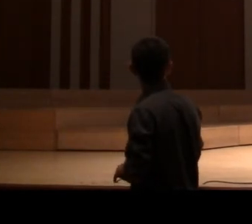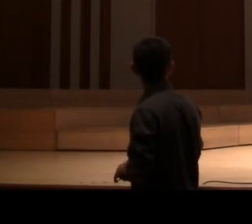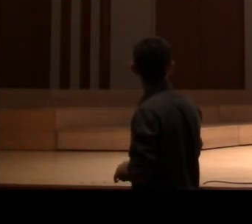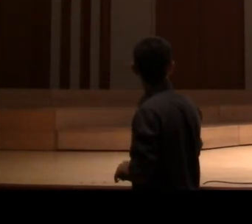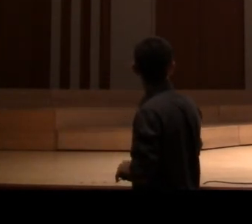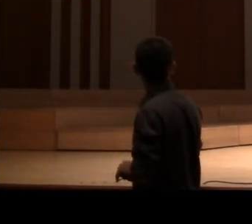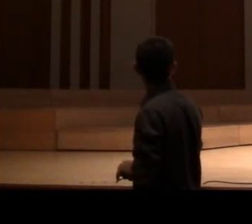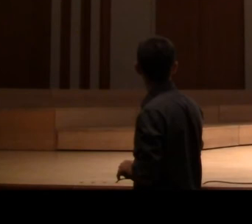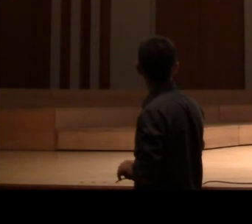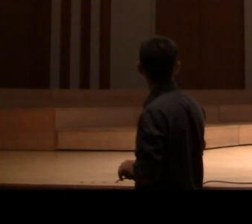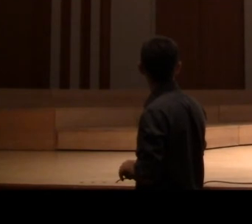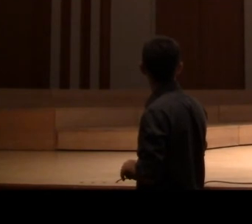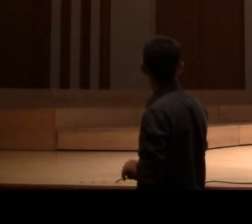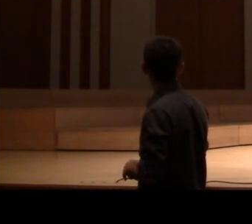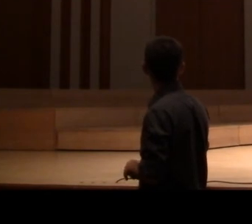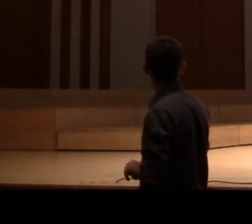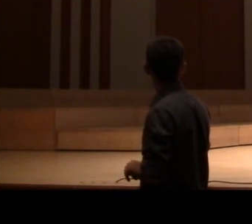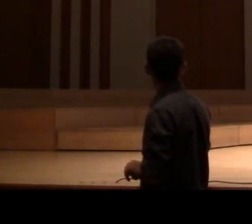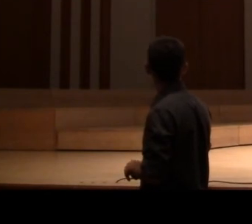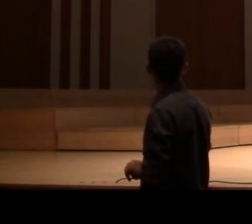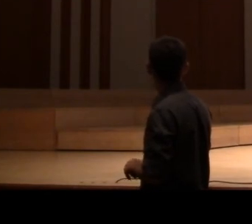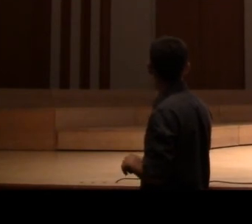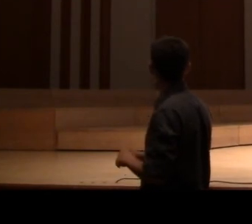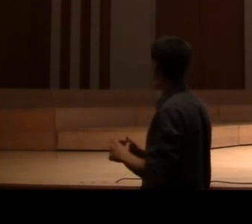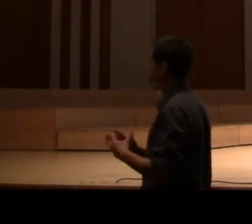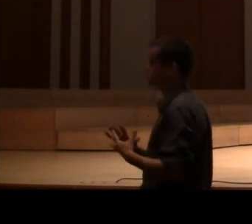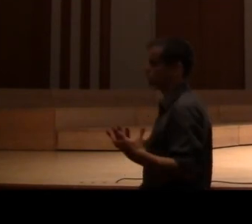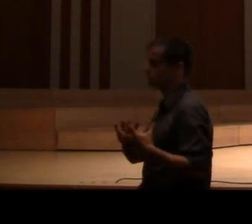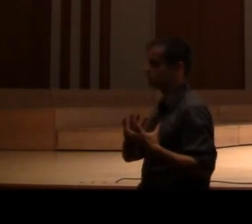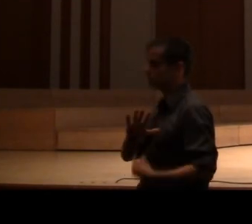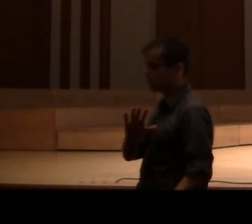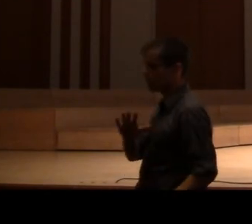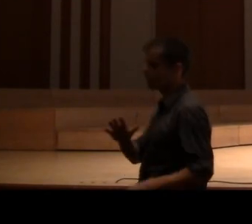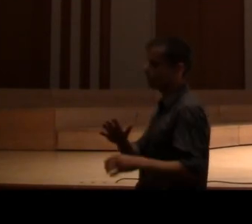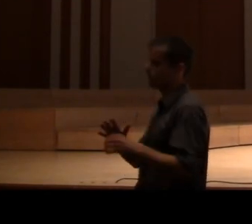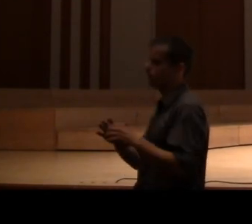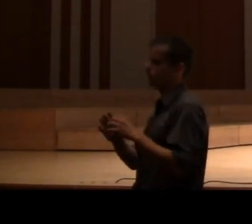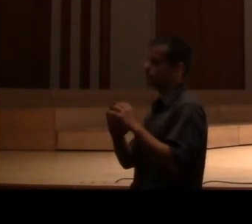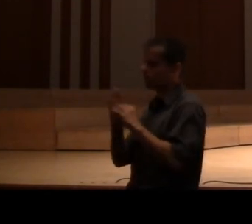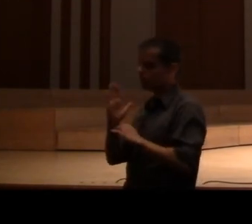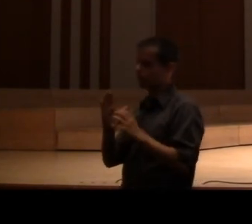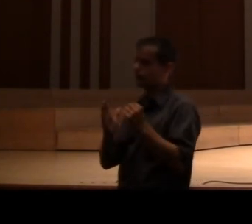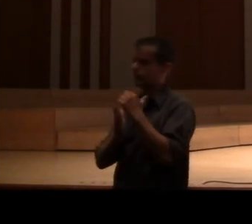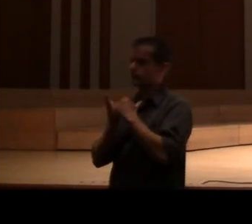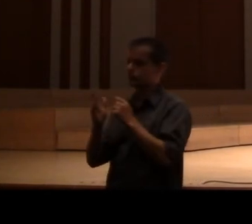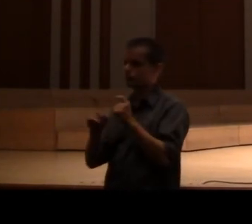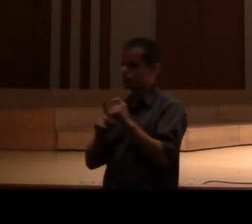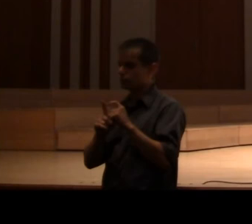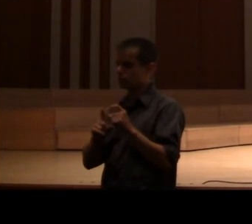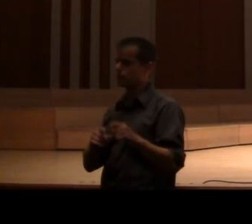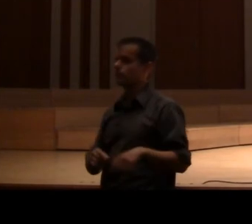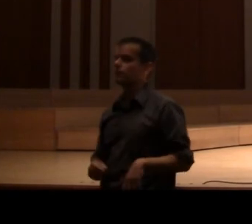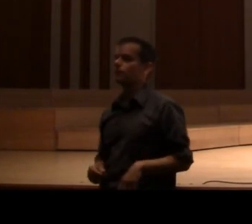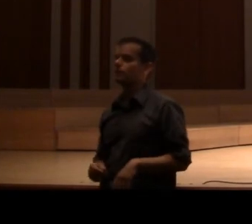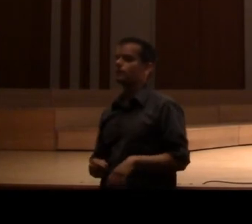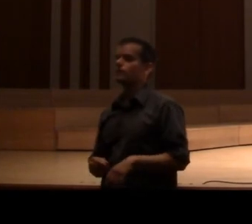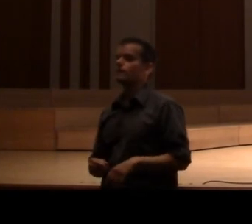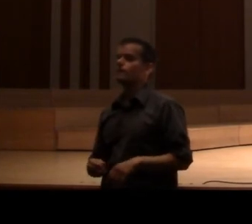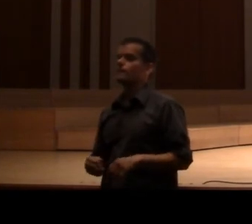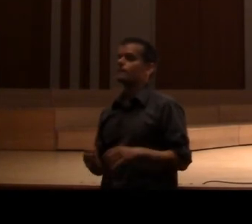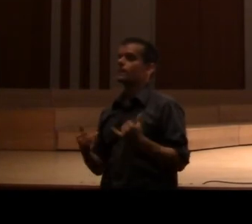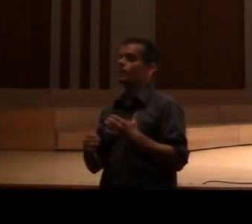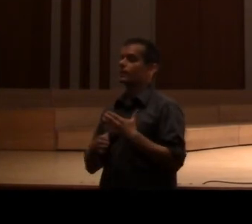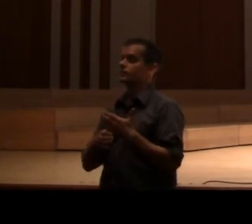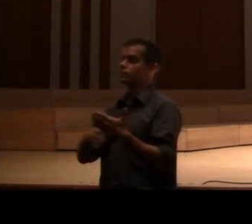Okay, treehouse descriptive passage, and I copied this and my list of words here. Now what I could do is I could share